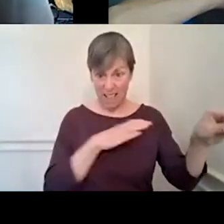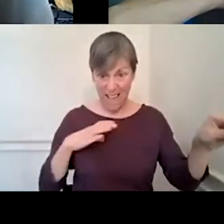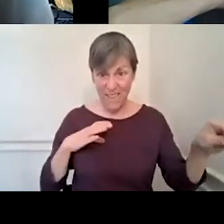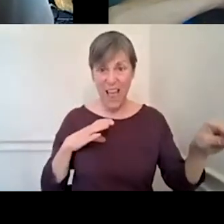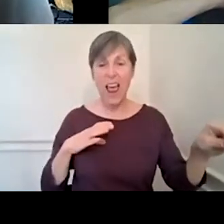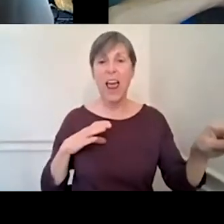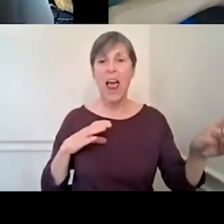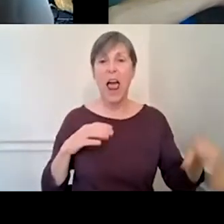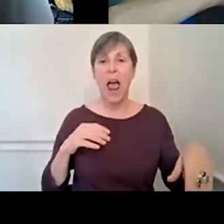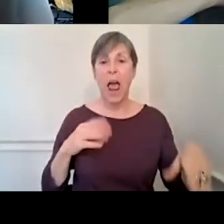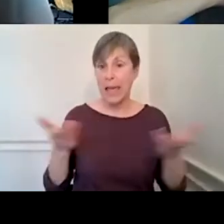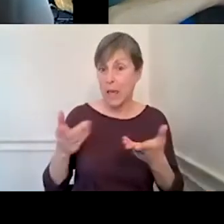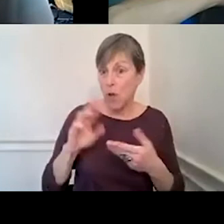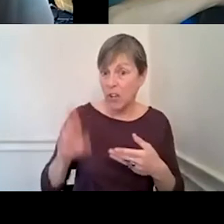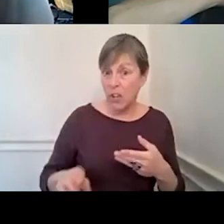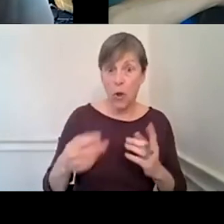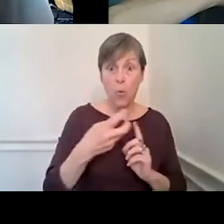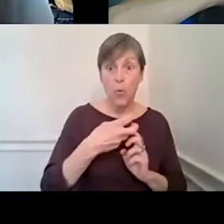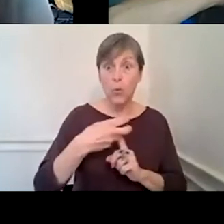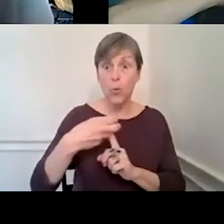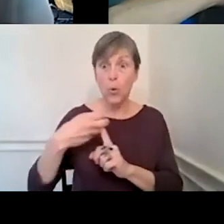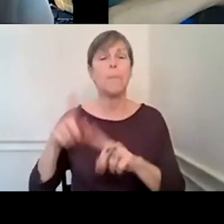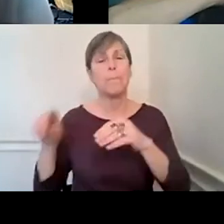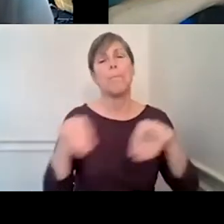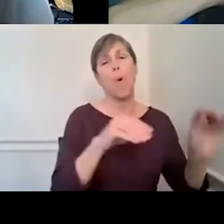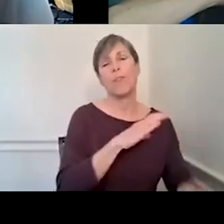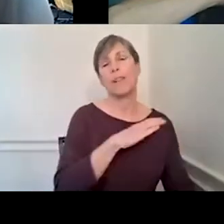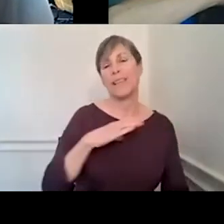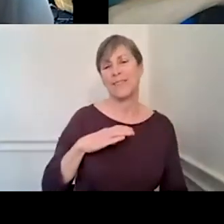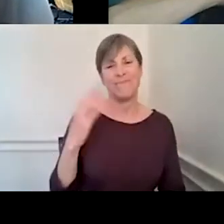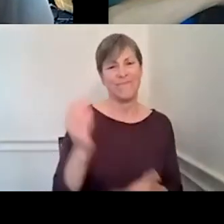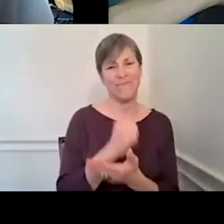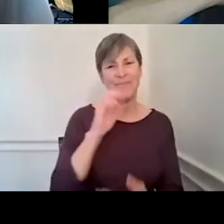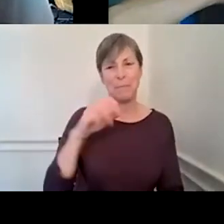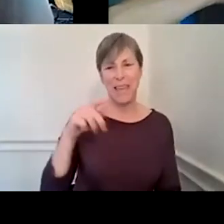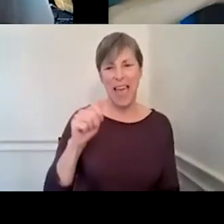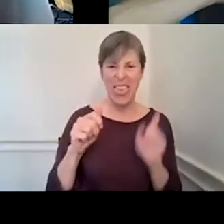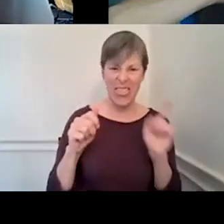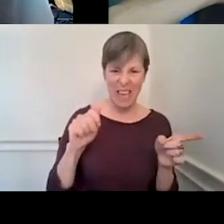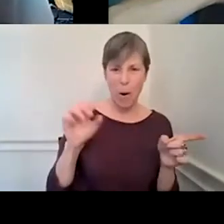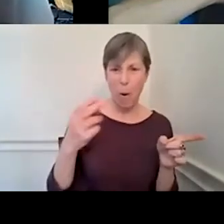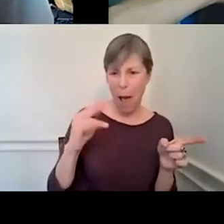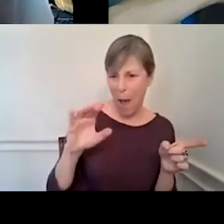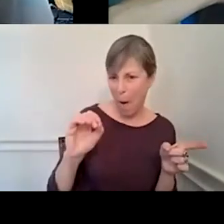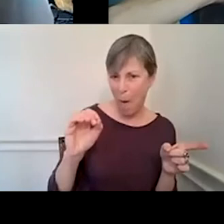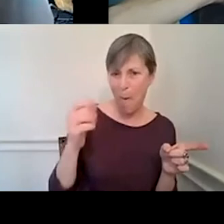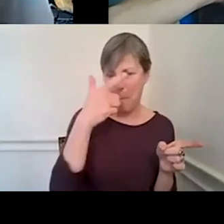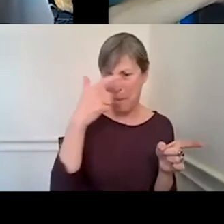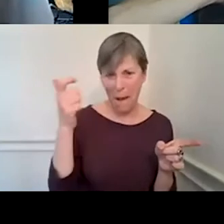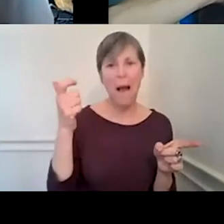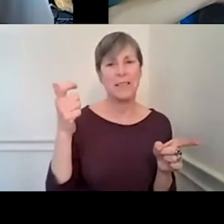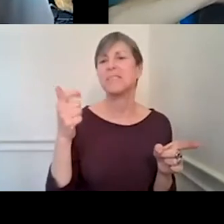being recruited here in Rochester, but ended up in Cleveland. So I got my CPA actually in Ohio because that was where I